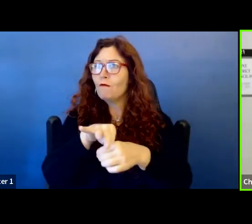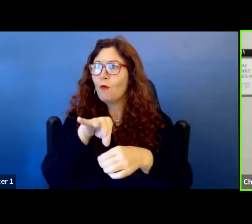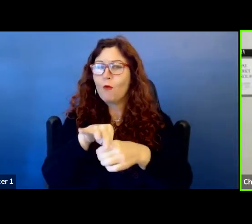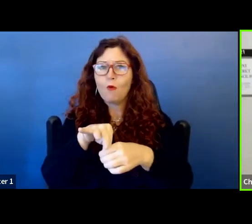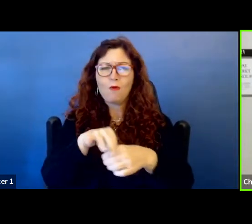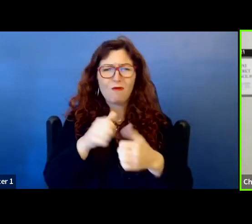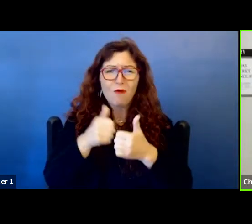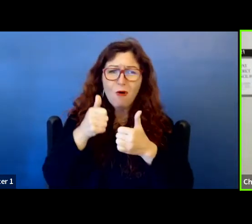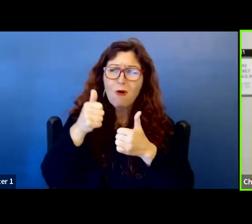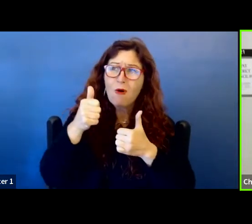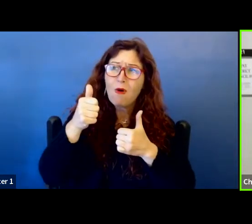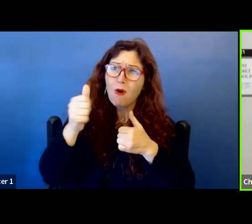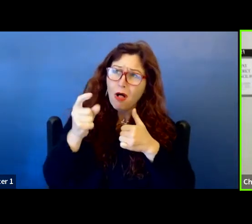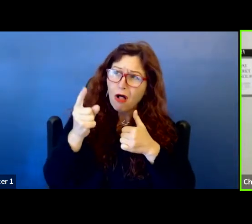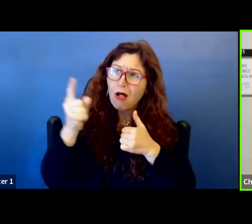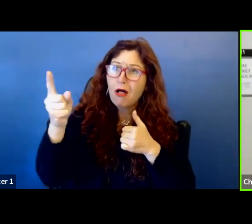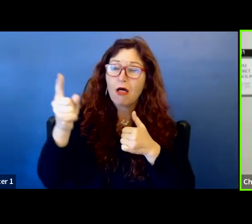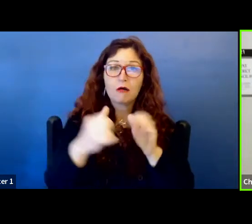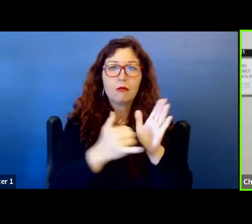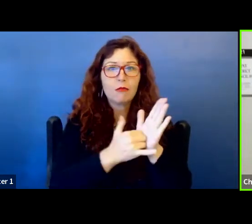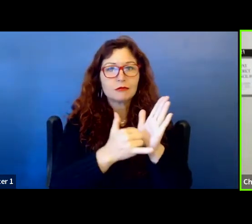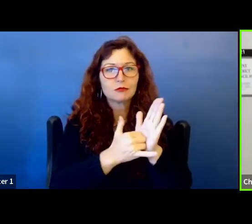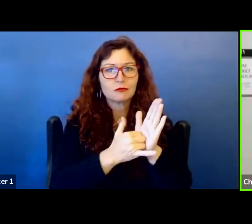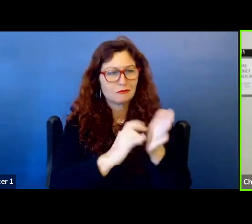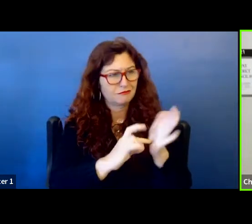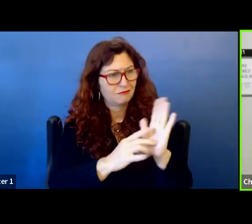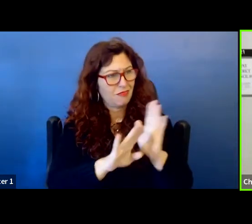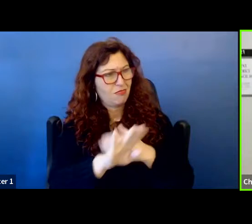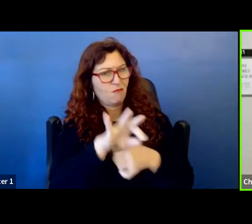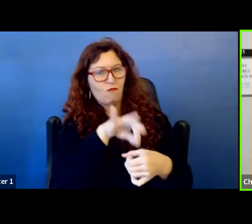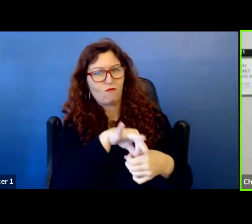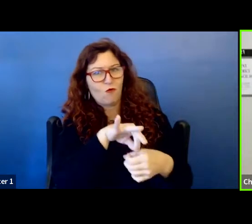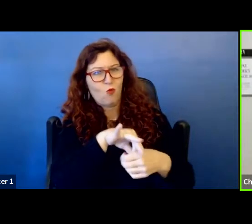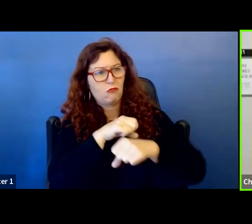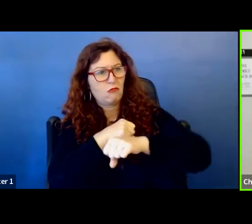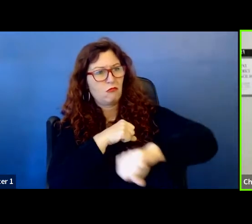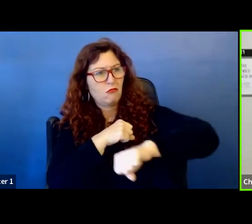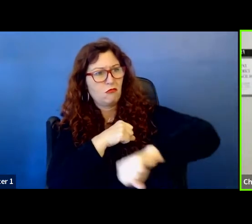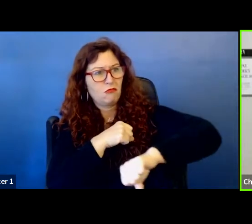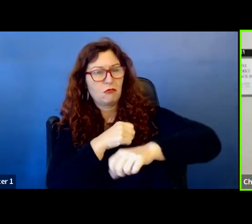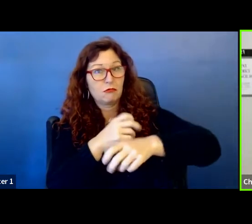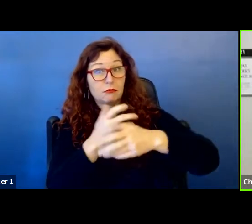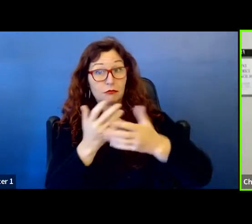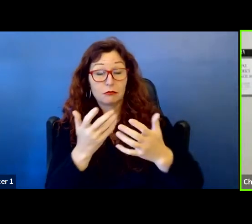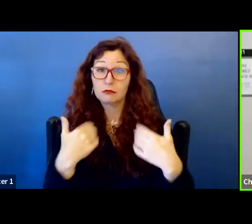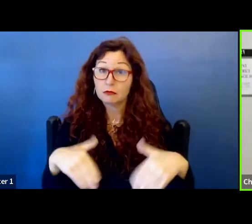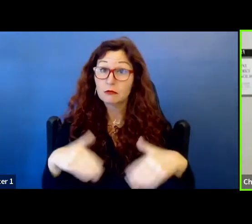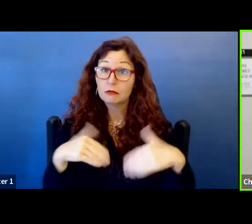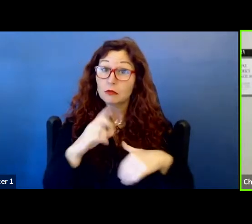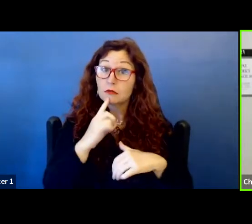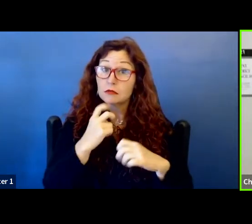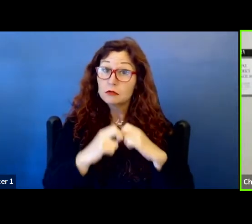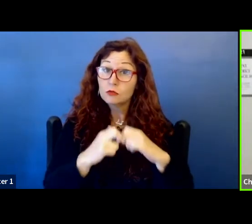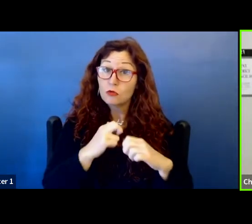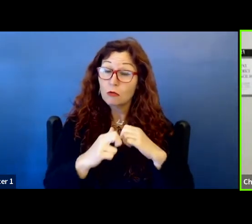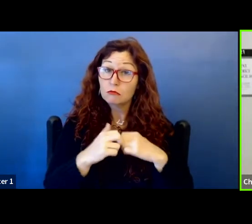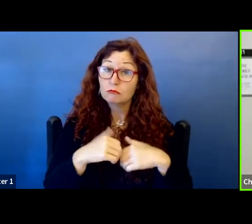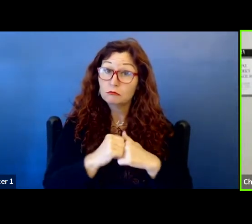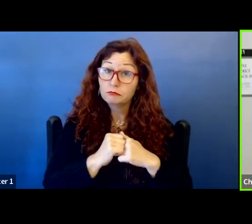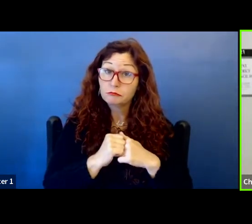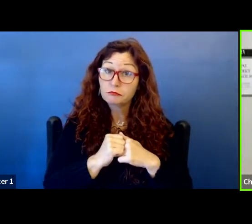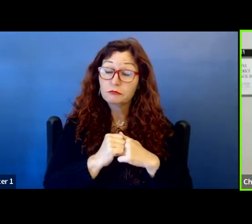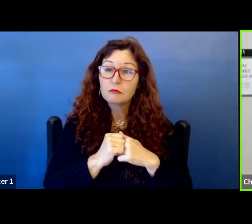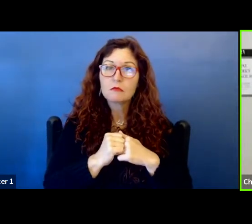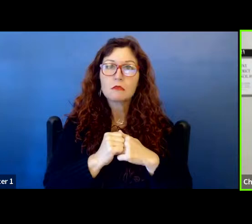stations um those are some of the real barriers that we have addressed so that we've just have the the basic